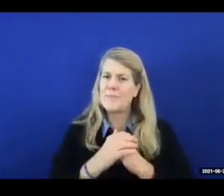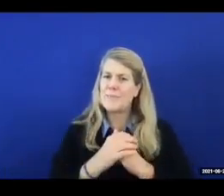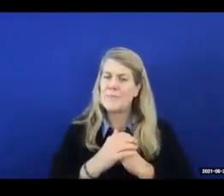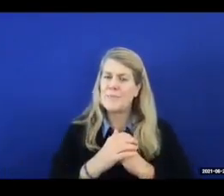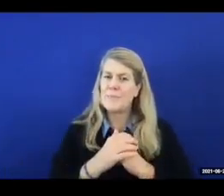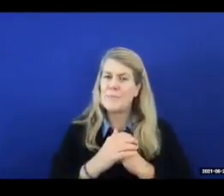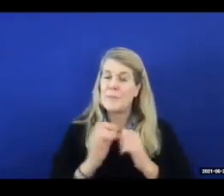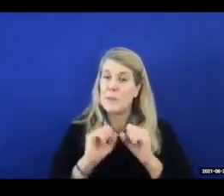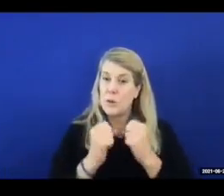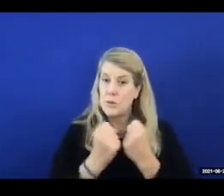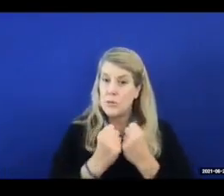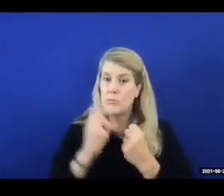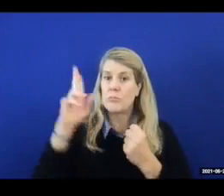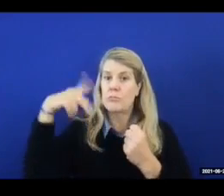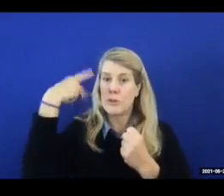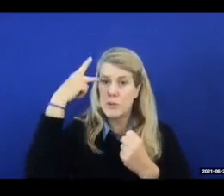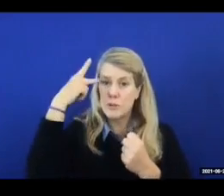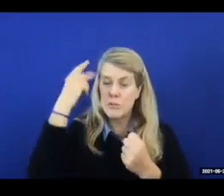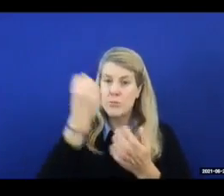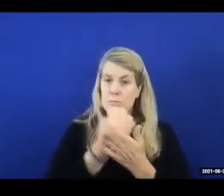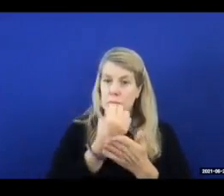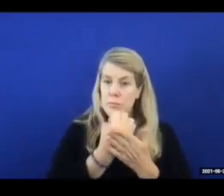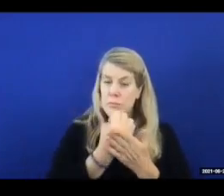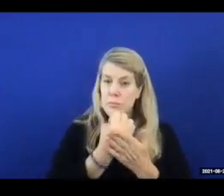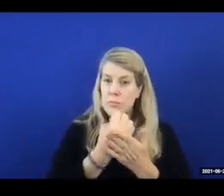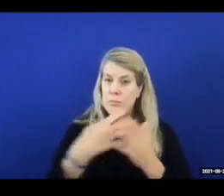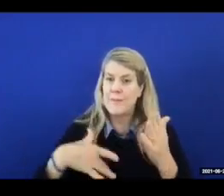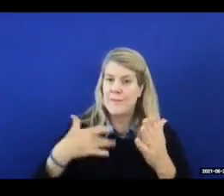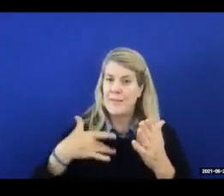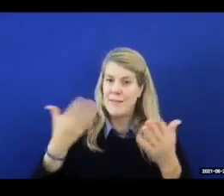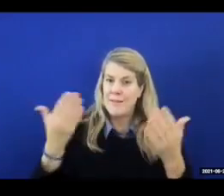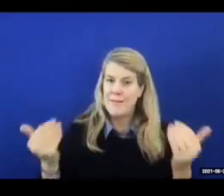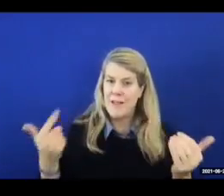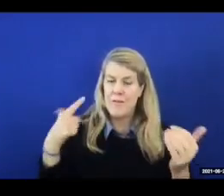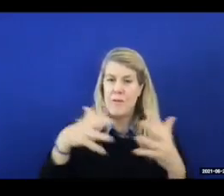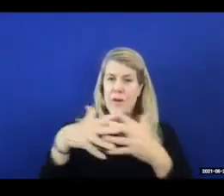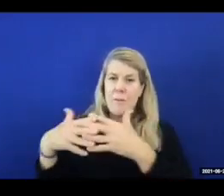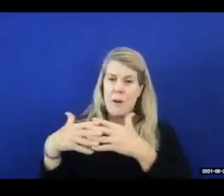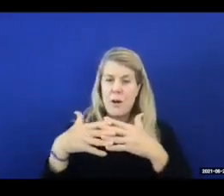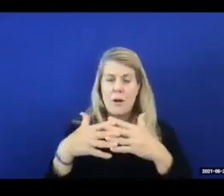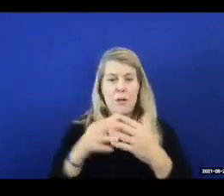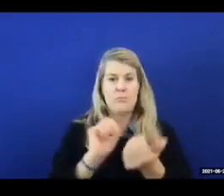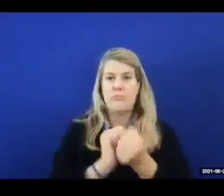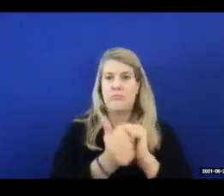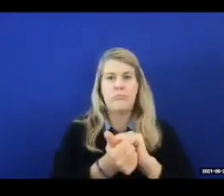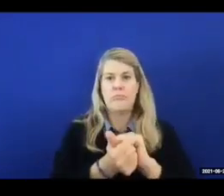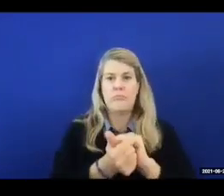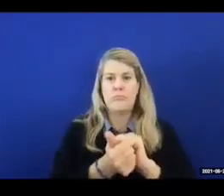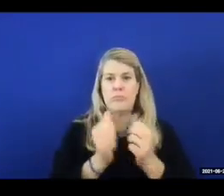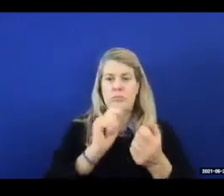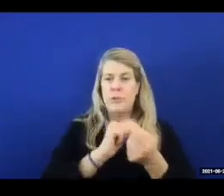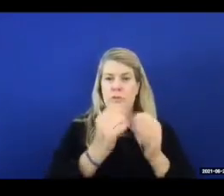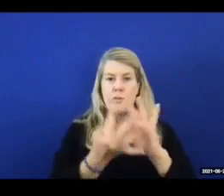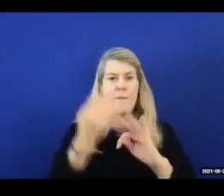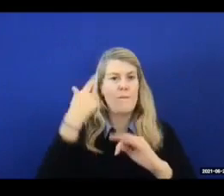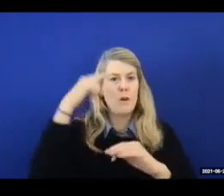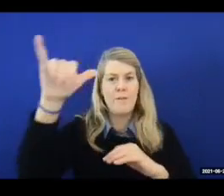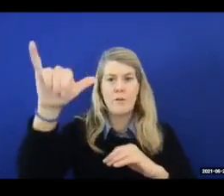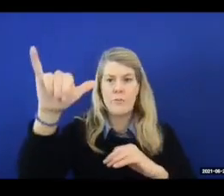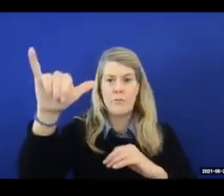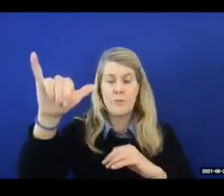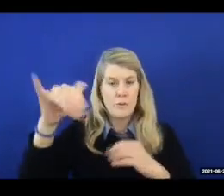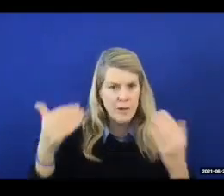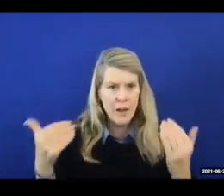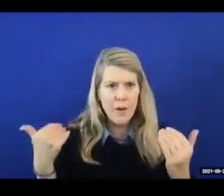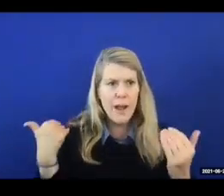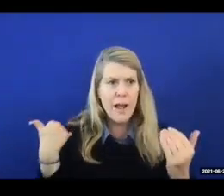The social, political, and economic landscape of America has been dramatically altered forever, positively